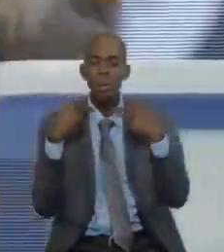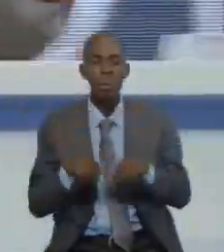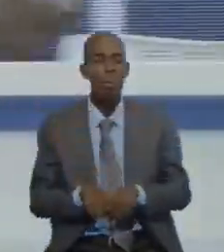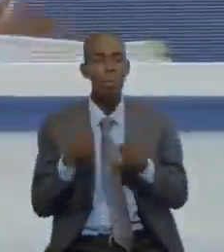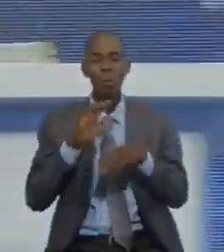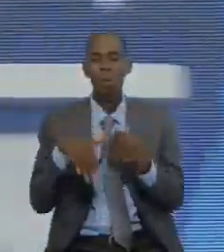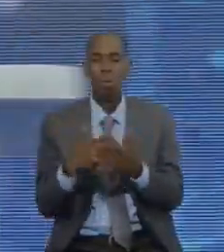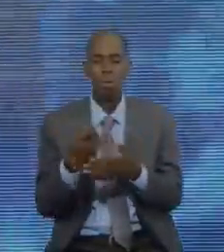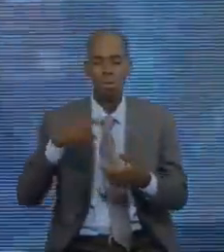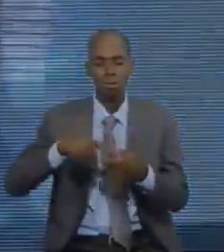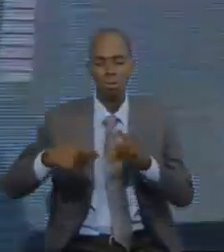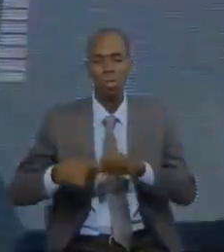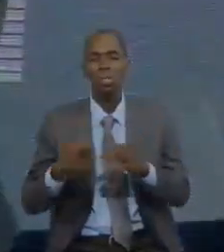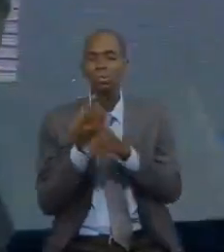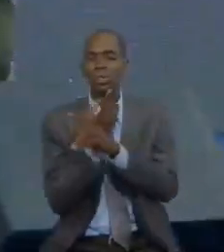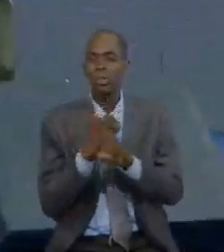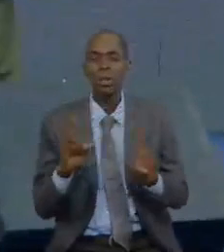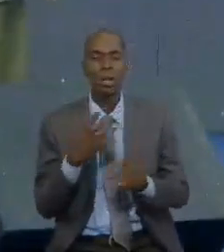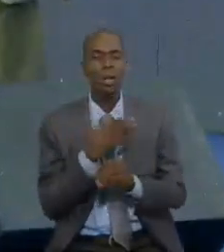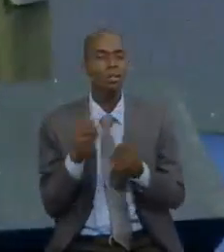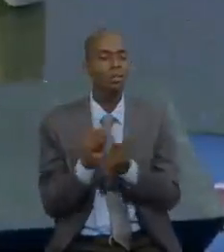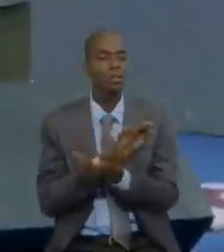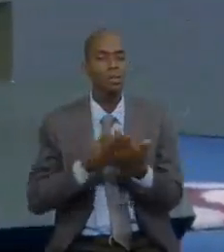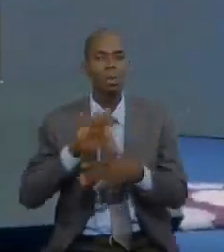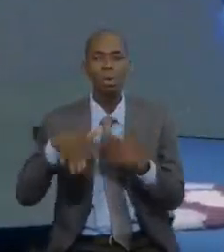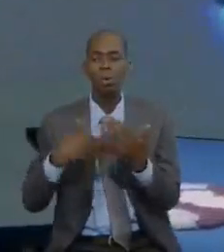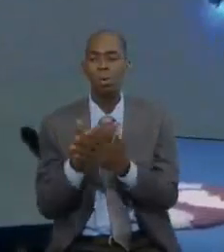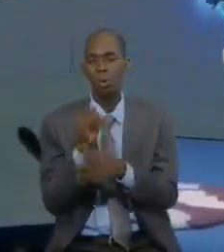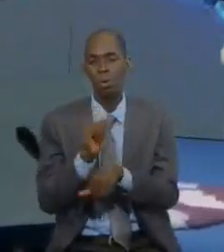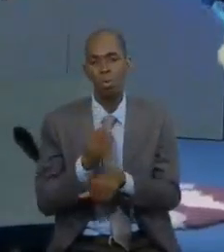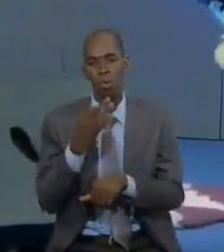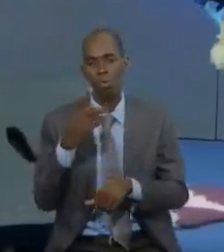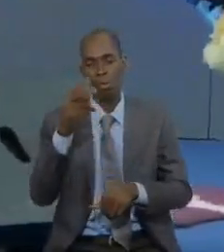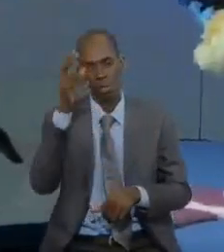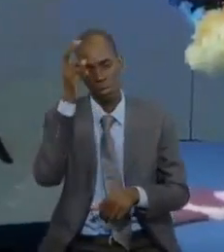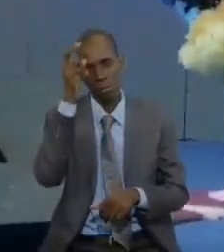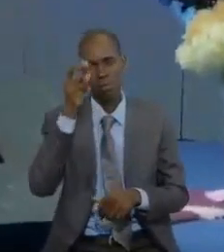he delivered and destroyed all the works of the devil.